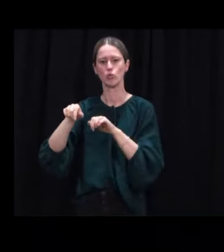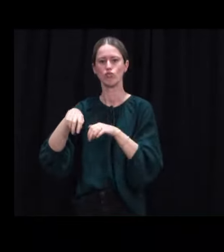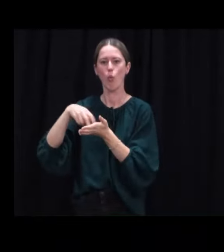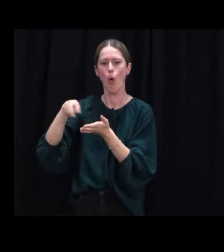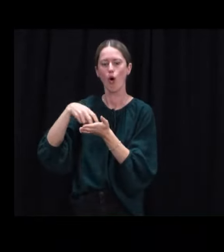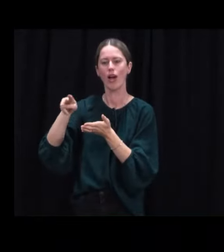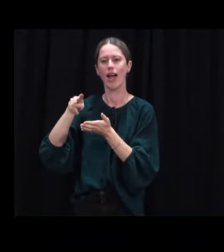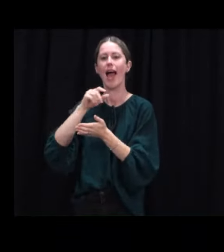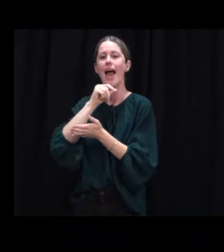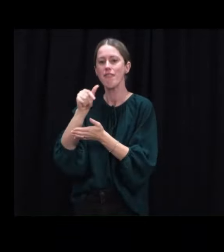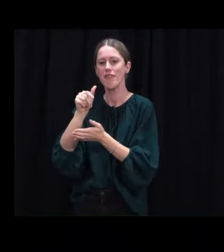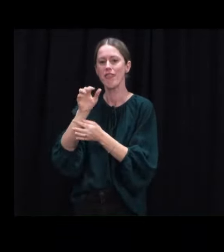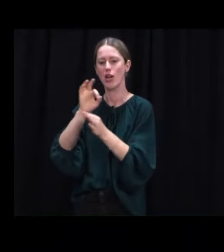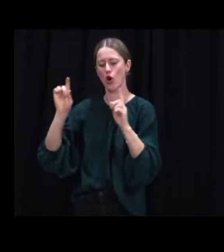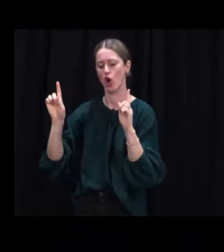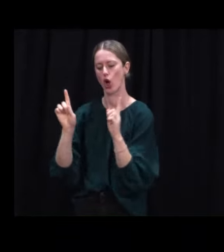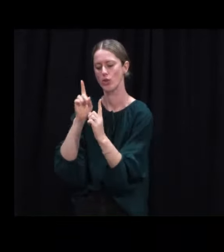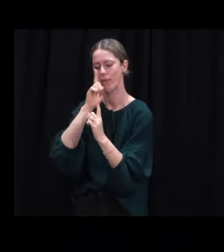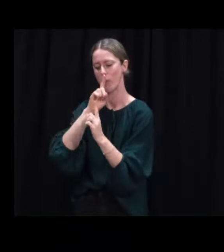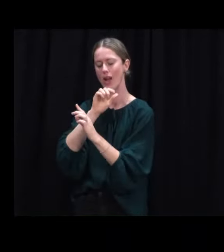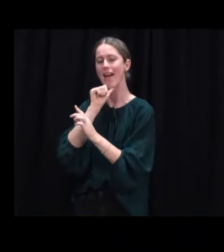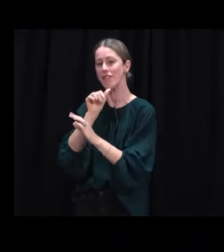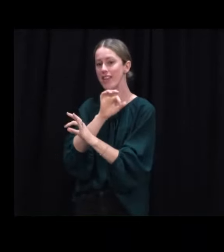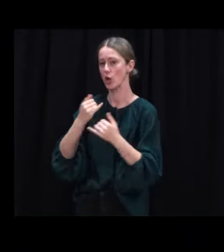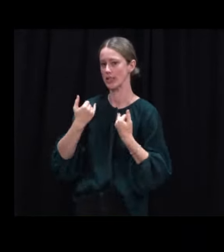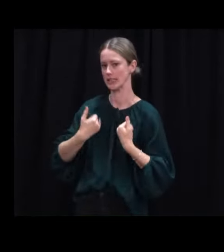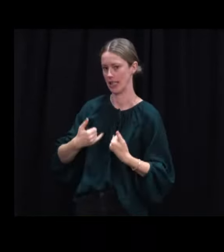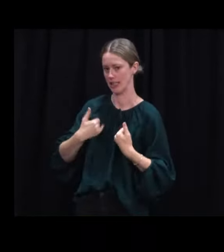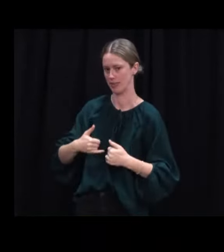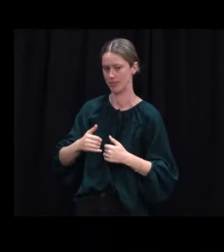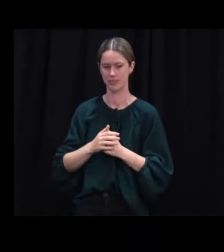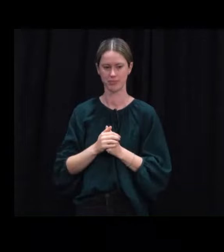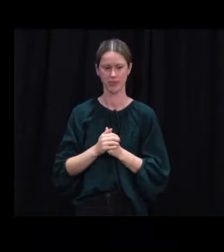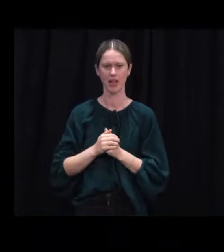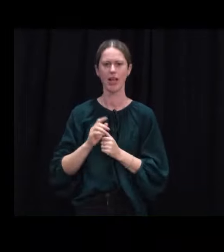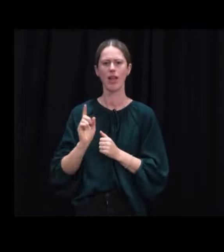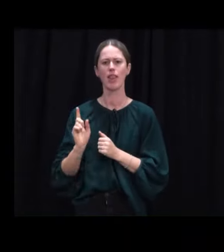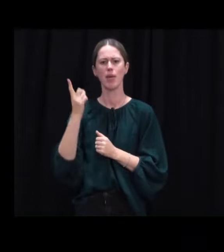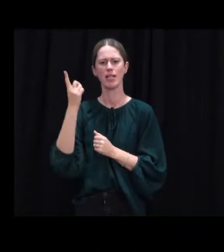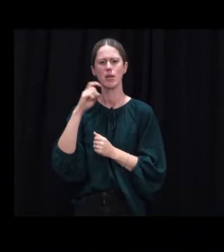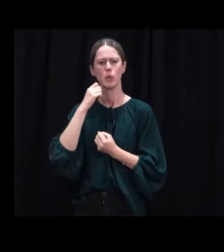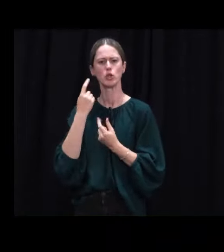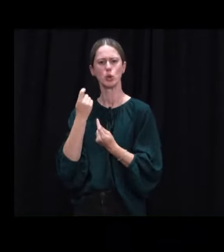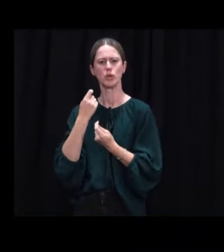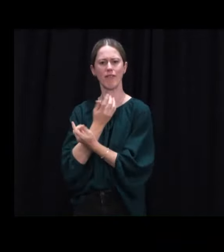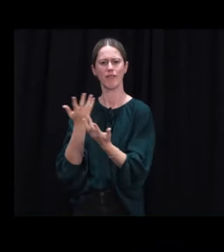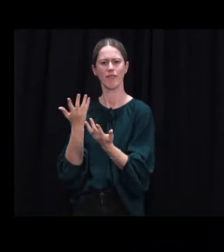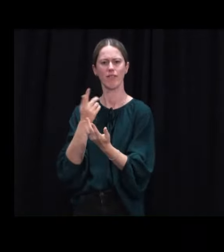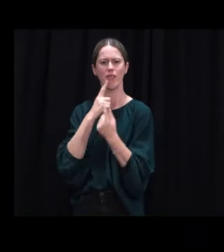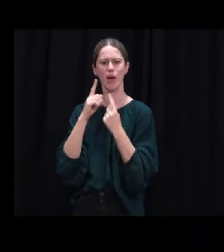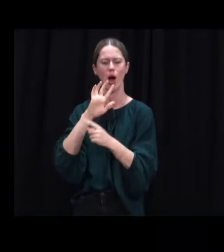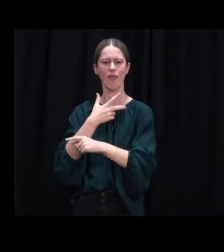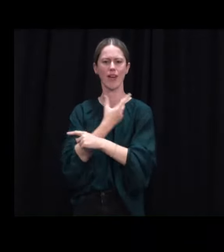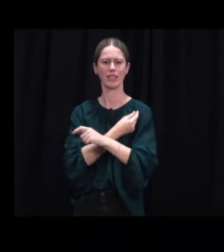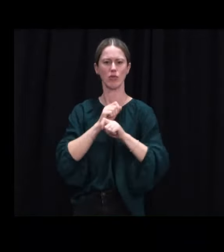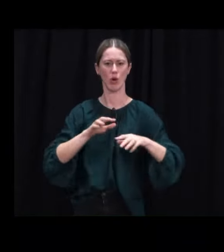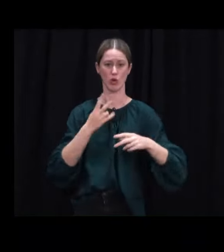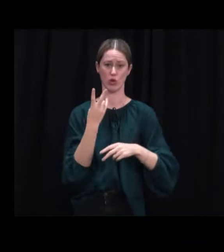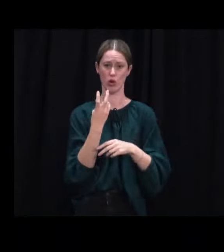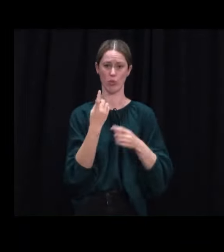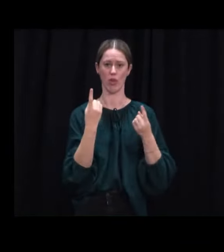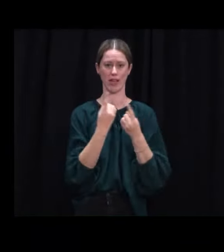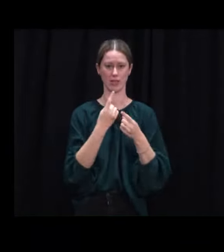have symptoms. The Minister, I know, will give some more detail on the vaccine rollout. So 2 other areas I'd